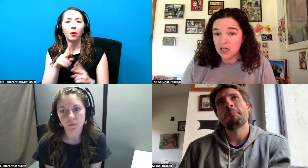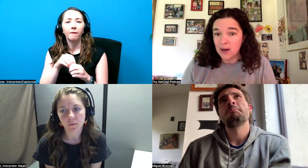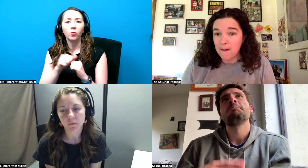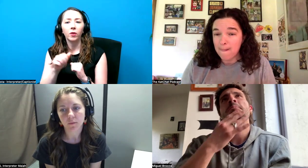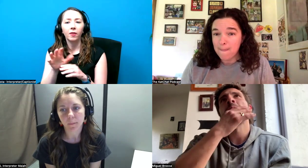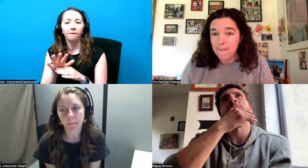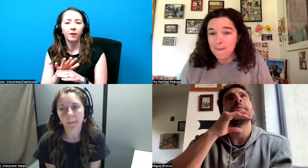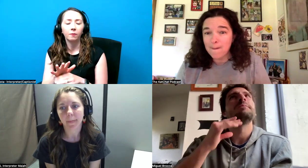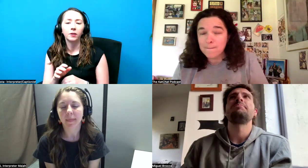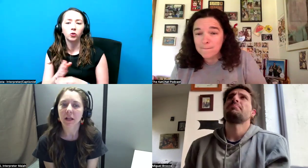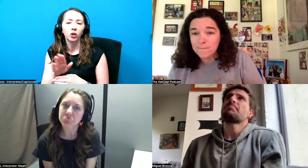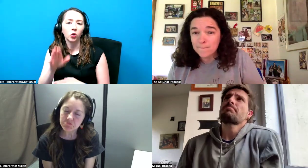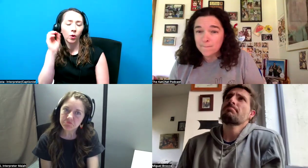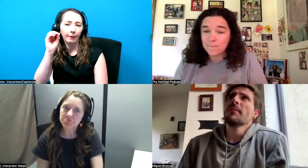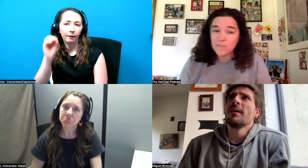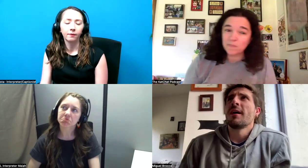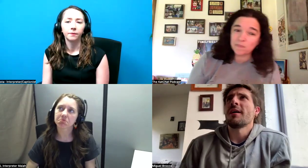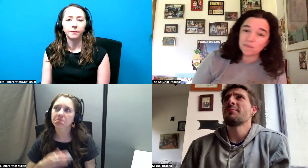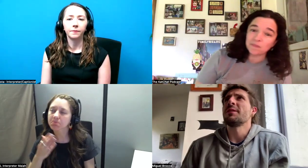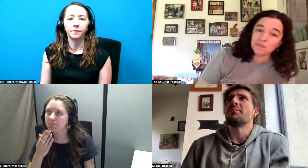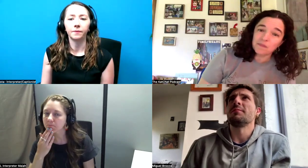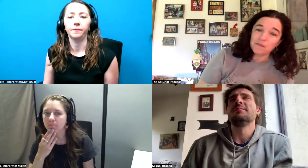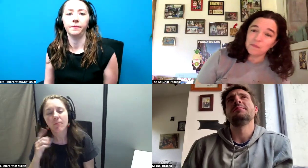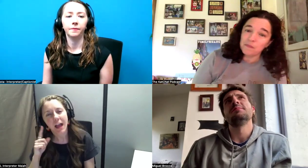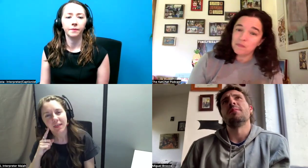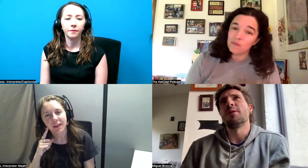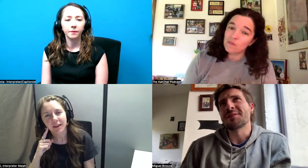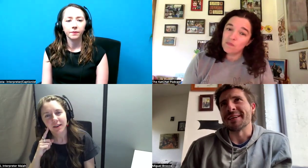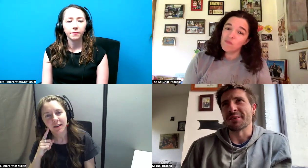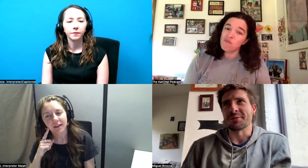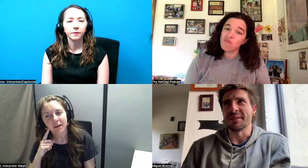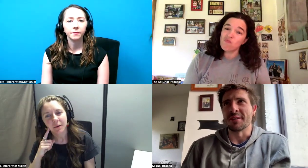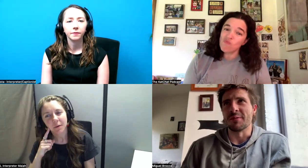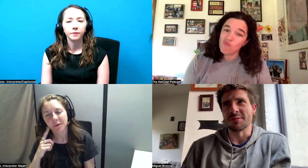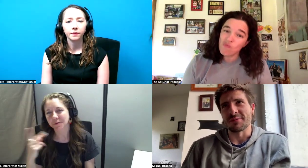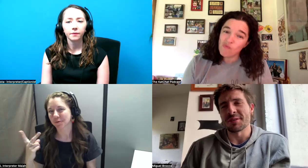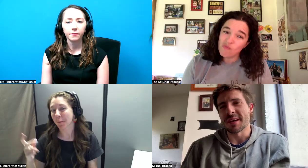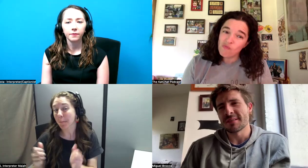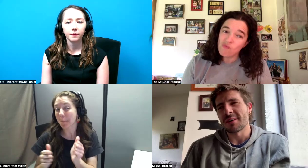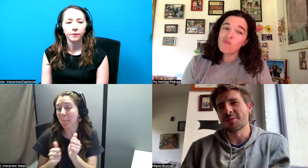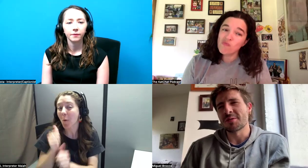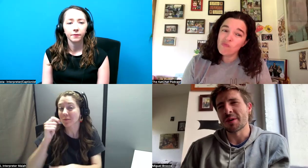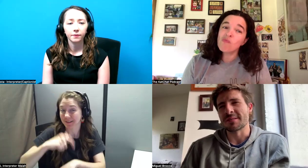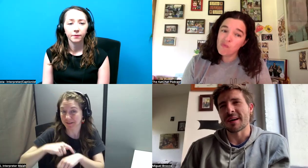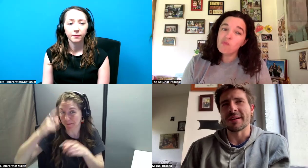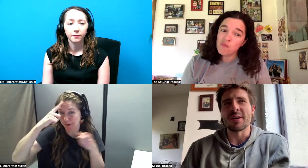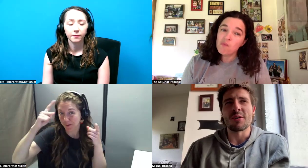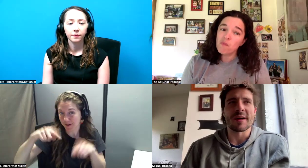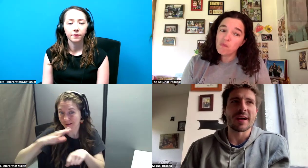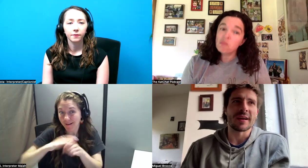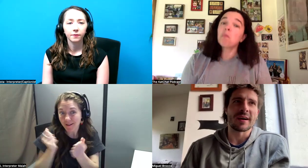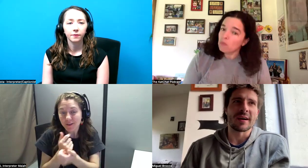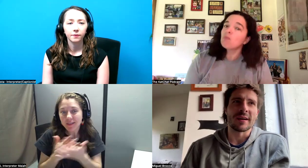film? Hmm. I think we mostly agreed on almost everything. Also, because I